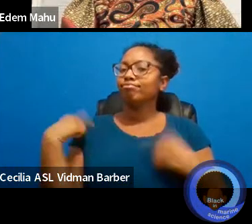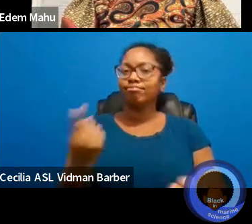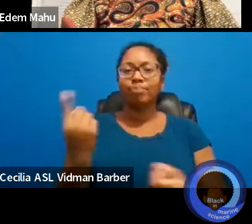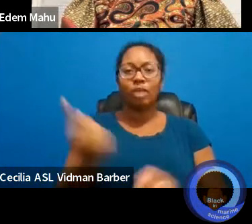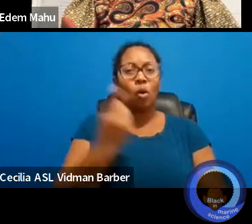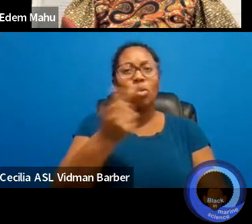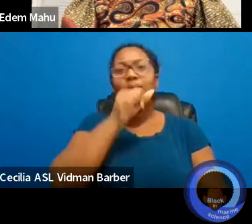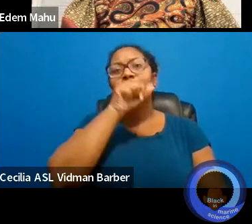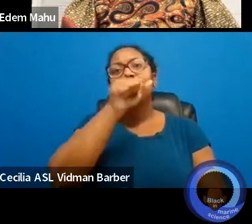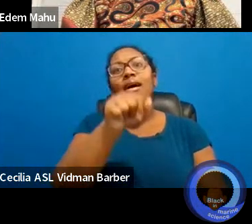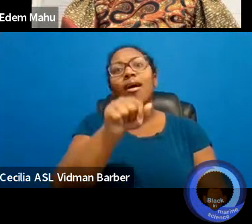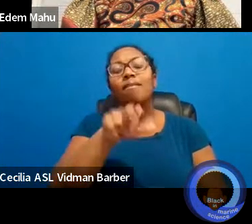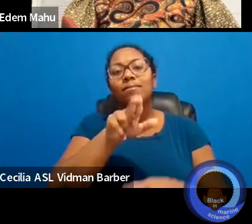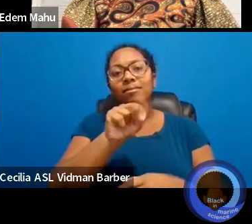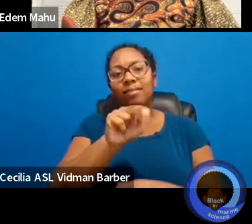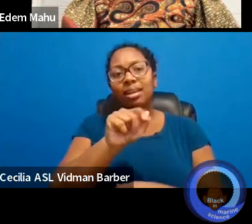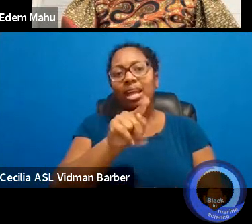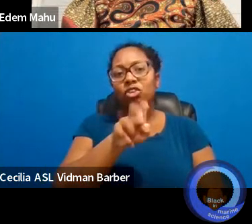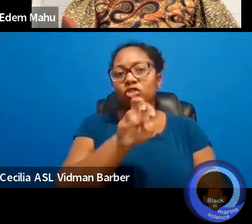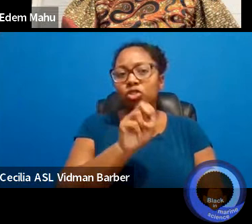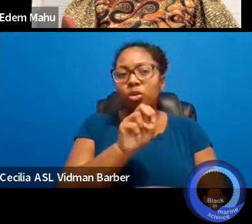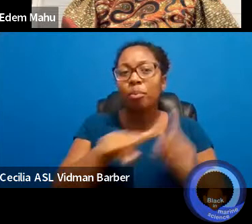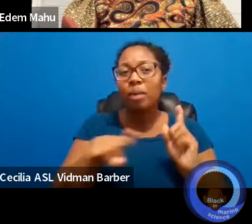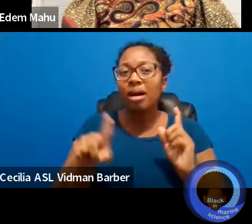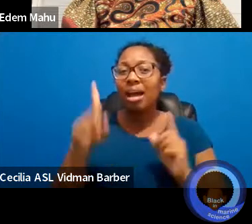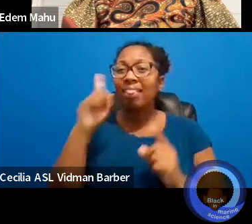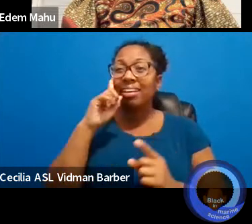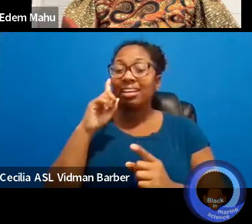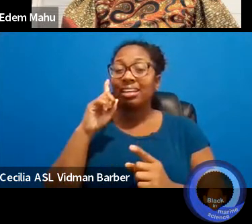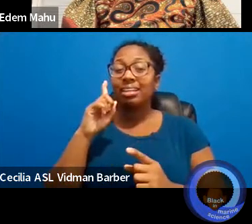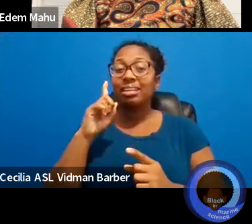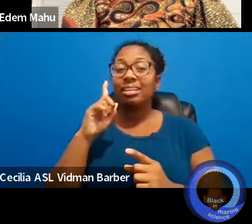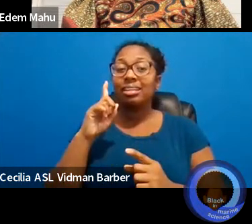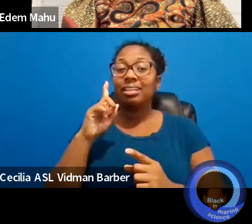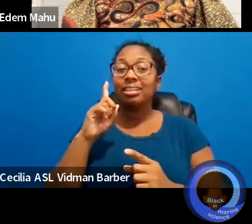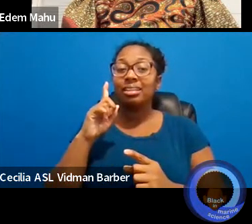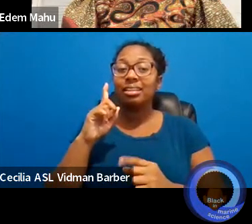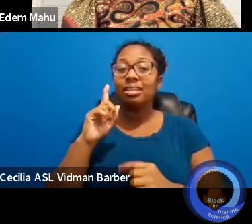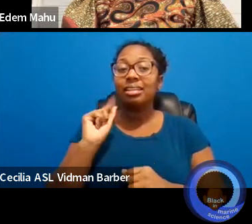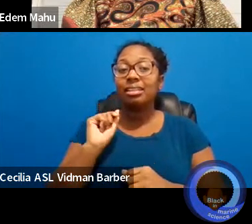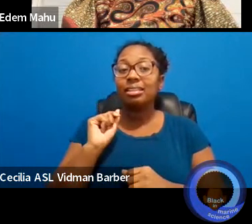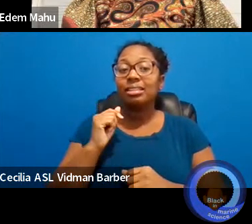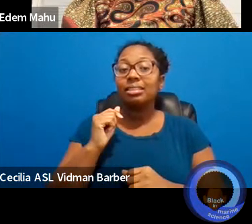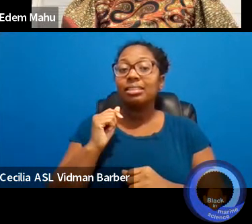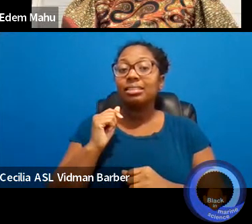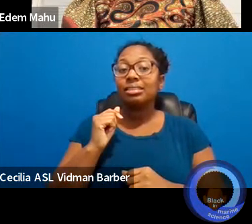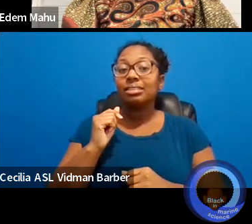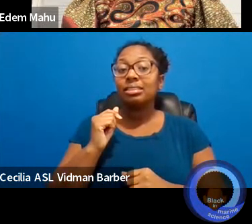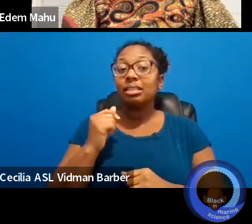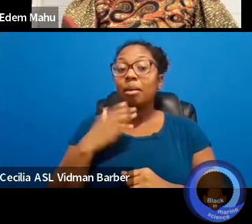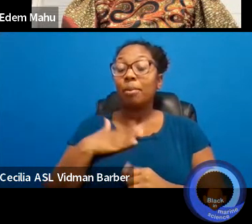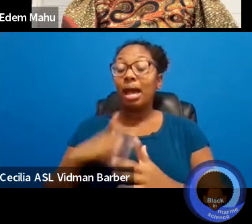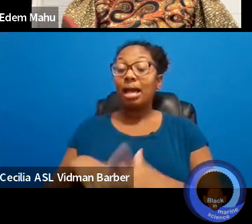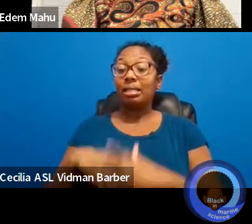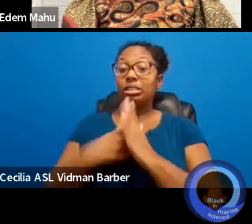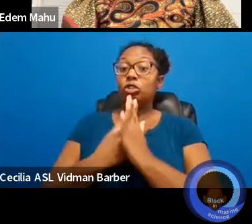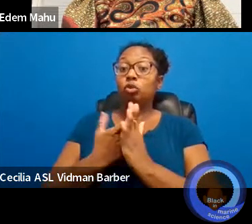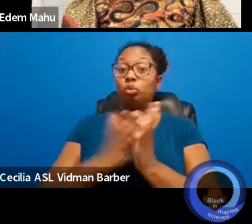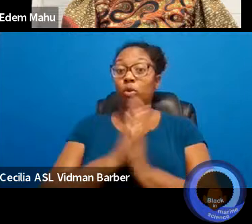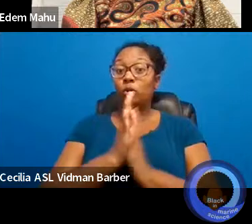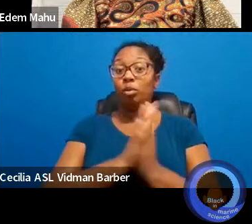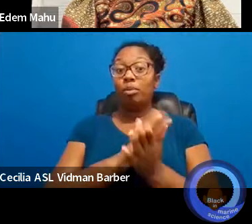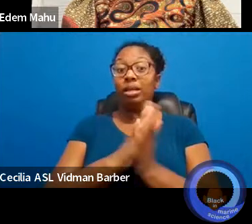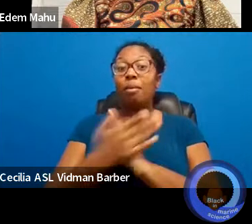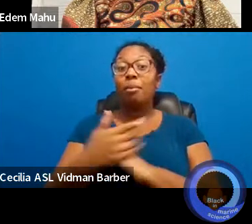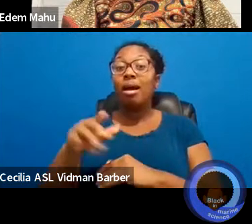my becoming a marine scientist, I have to say, was by accident or by chance, because my initial motivation was to be a climate